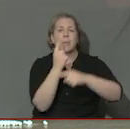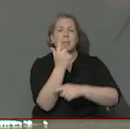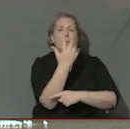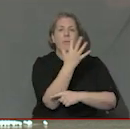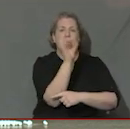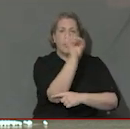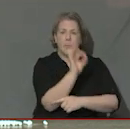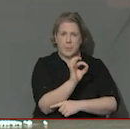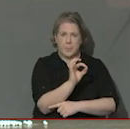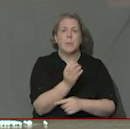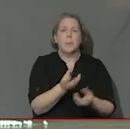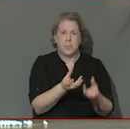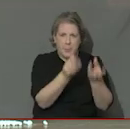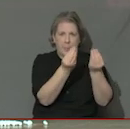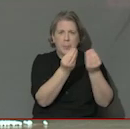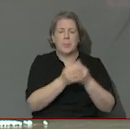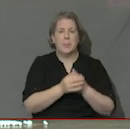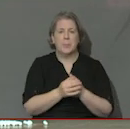by 75%.